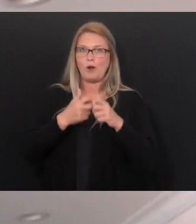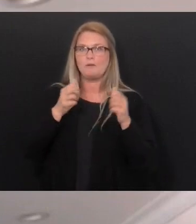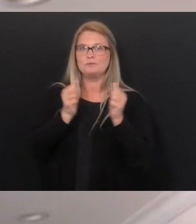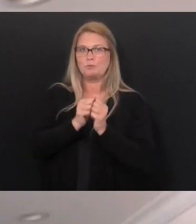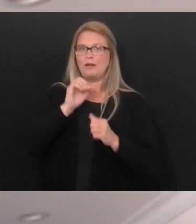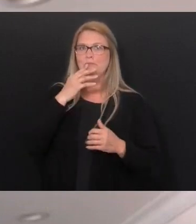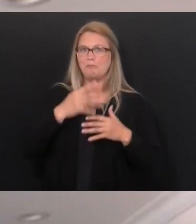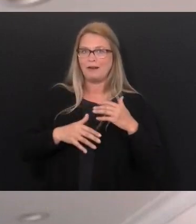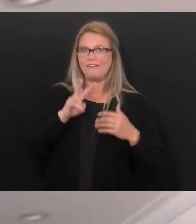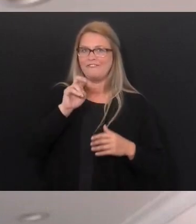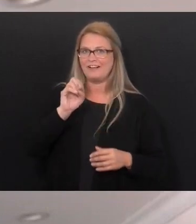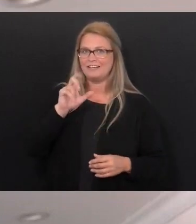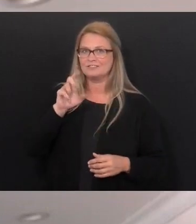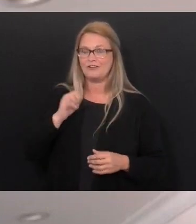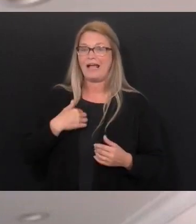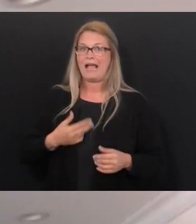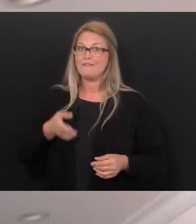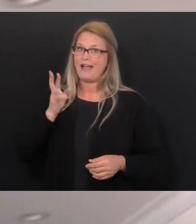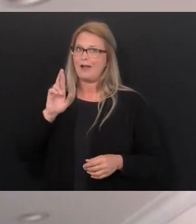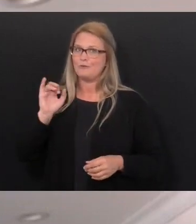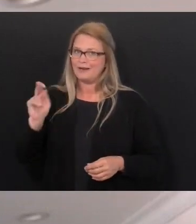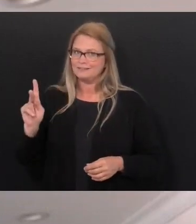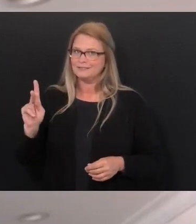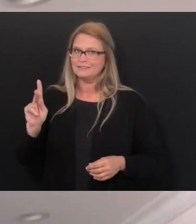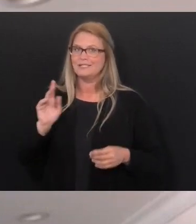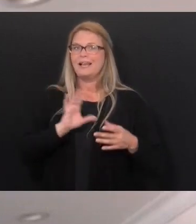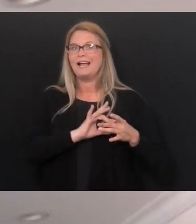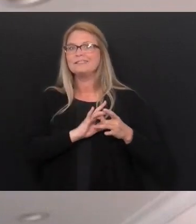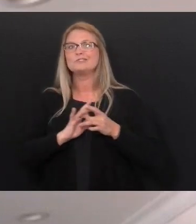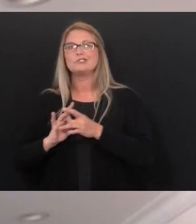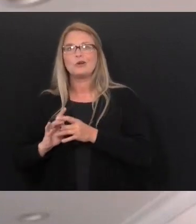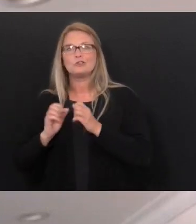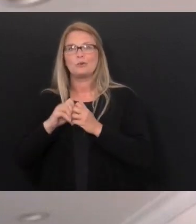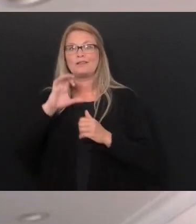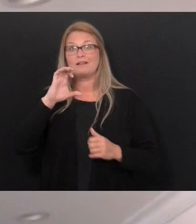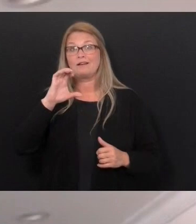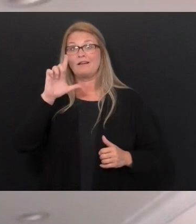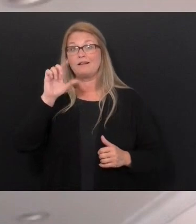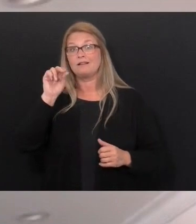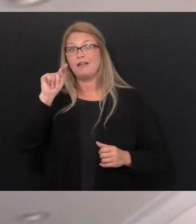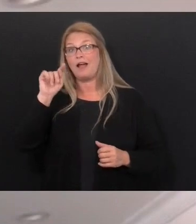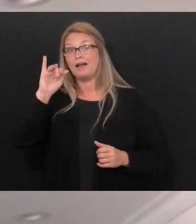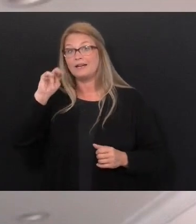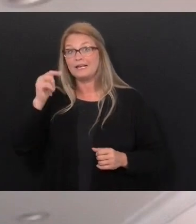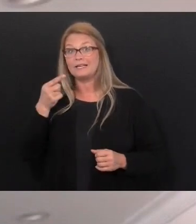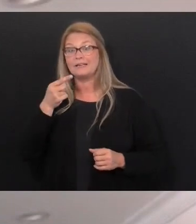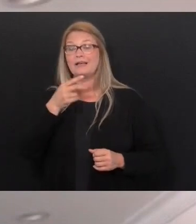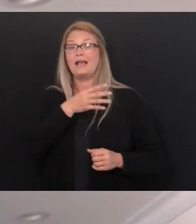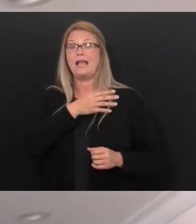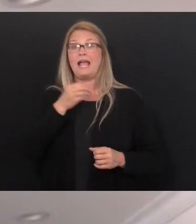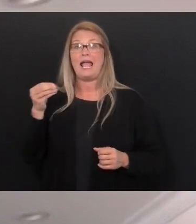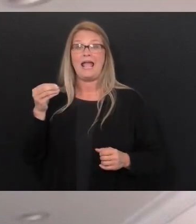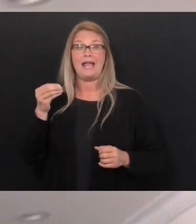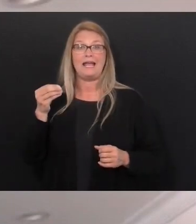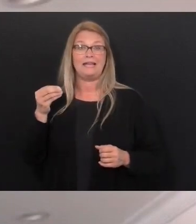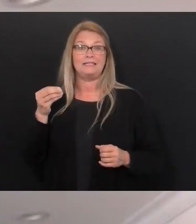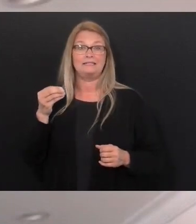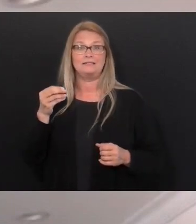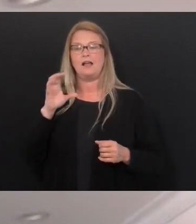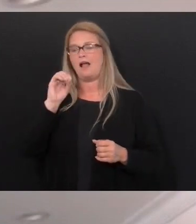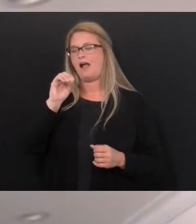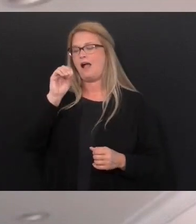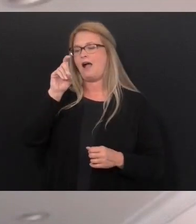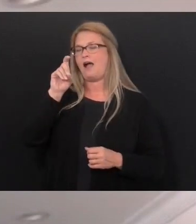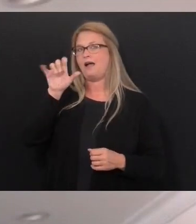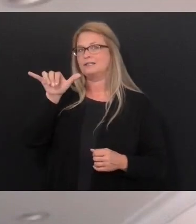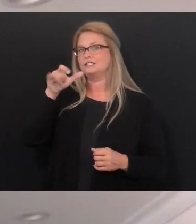have more risk. And this also is associated with blood clotting, and it's associated with the carrying of oxygen. We also